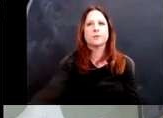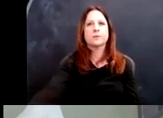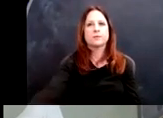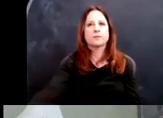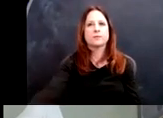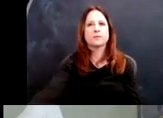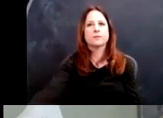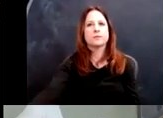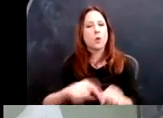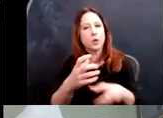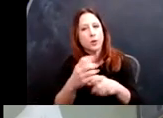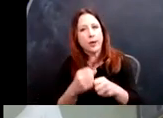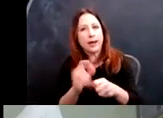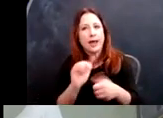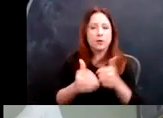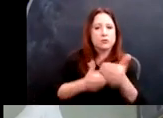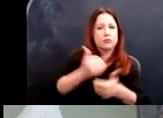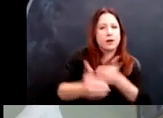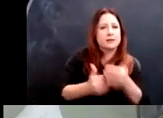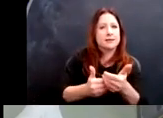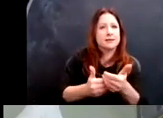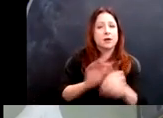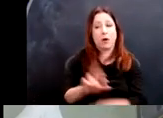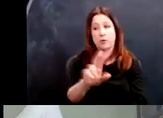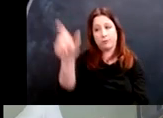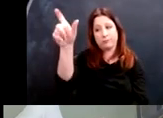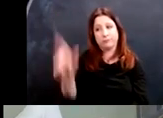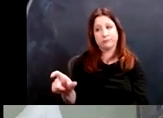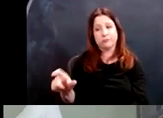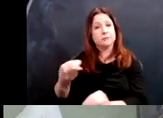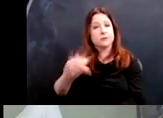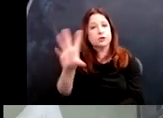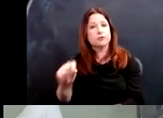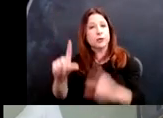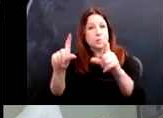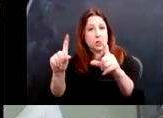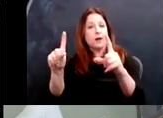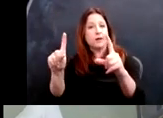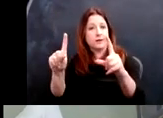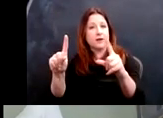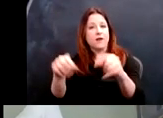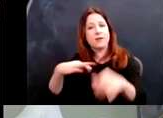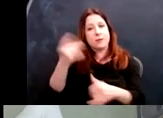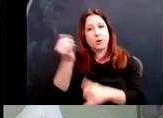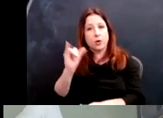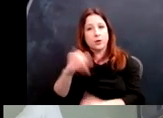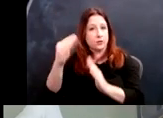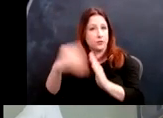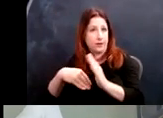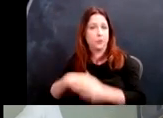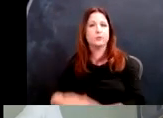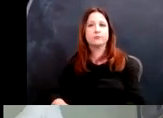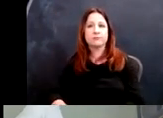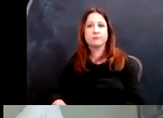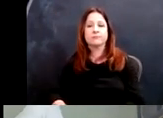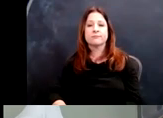it's processed. And then on the right-hand side, there's even a screenshot of what the online application form looks like to complete. All right, that's what it